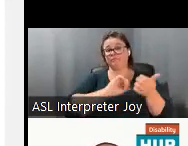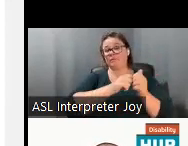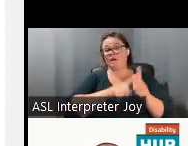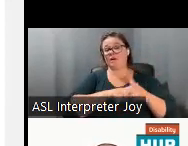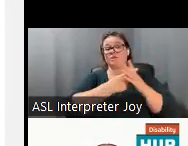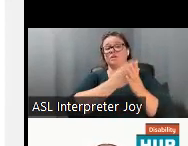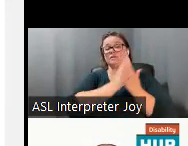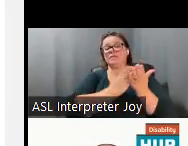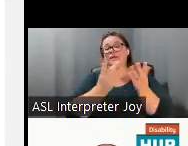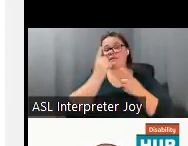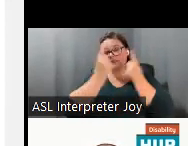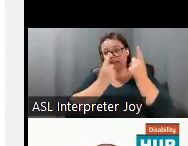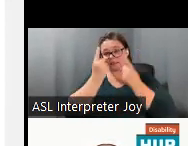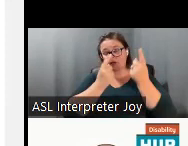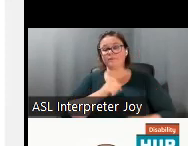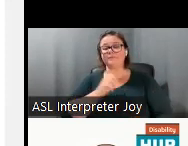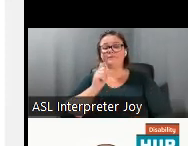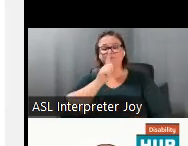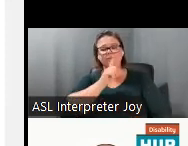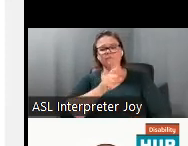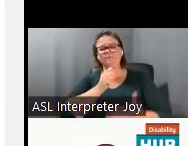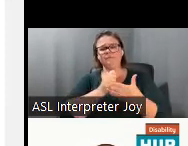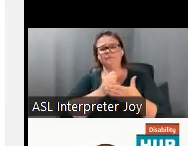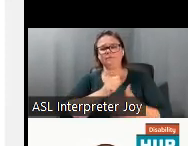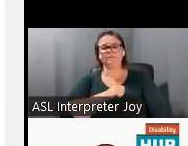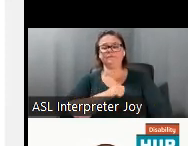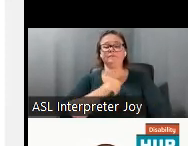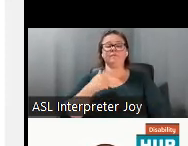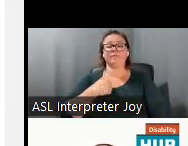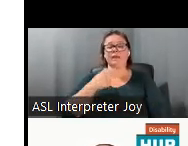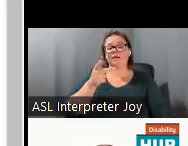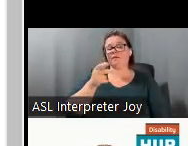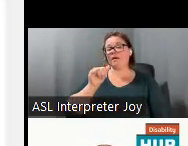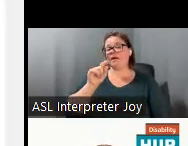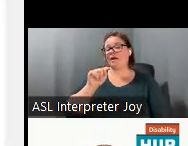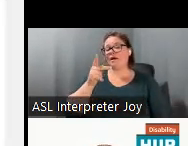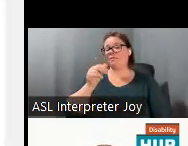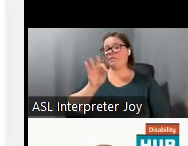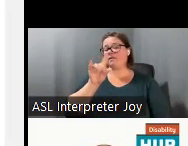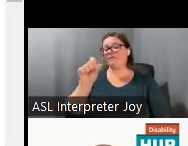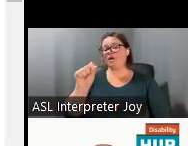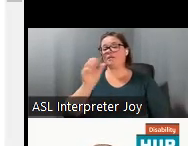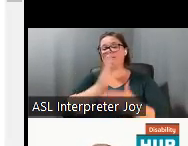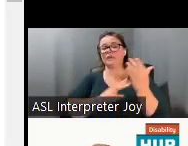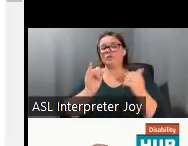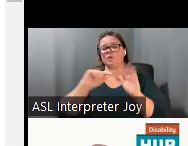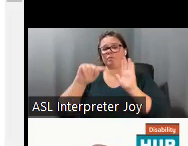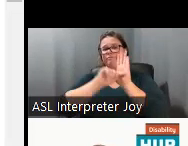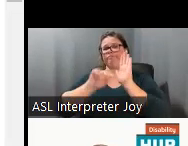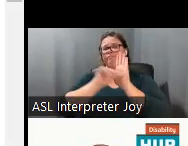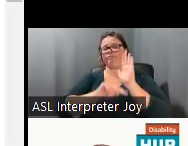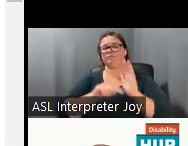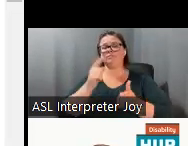consider. So definitely helpful. There's a pitfalls section too. So sometimes there might be